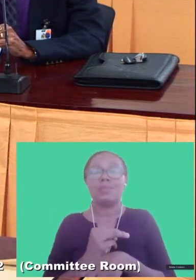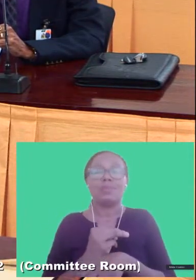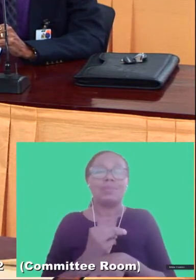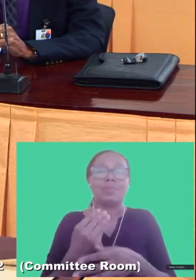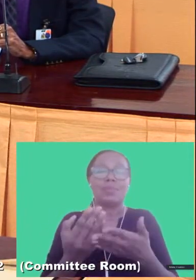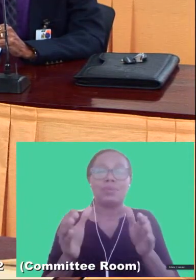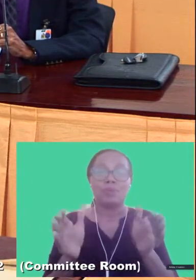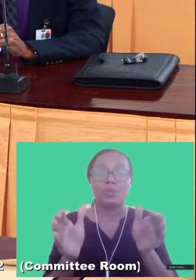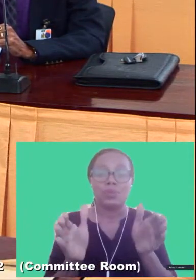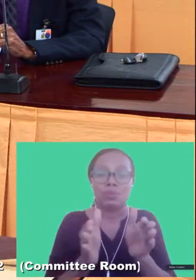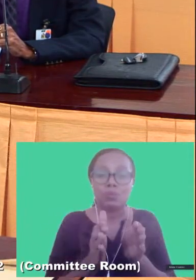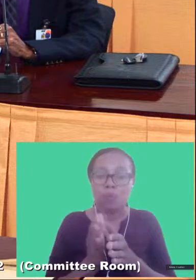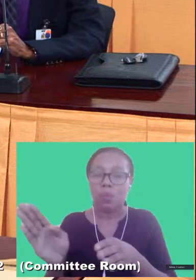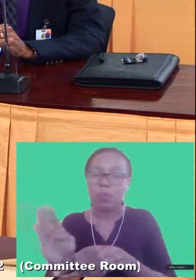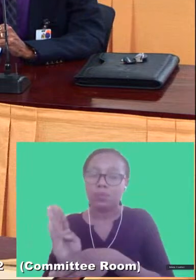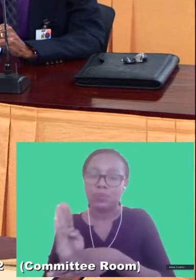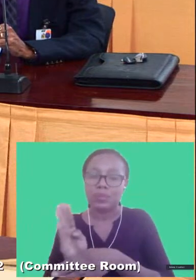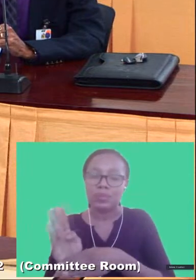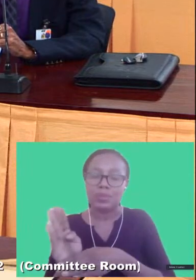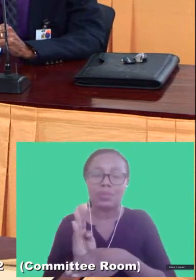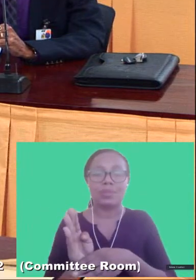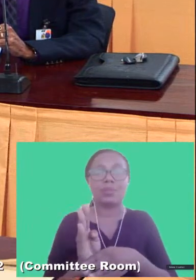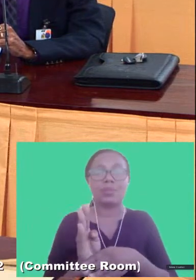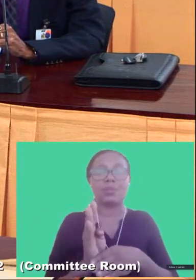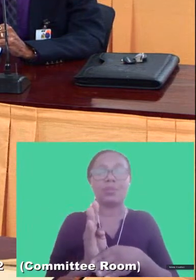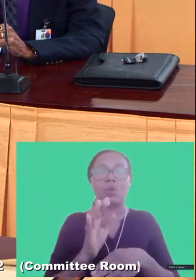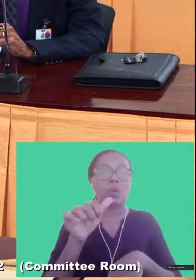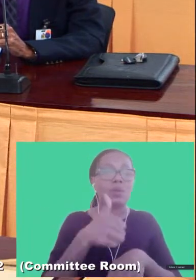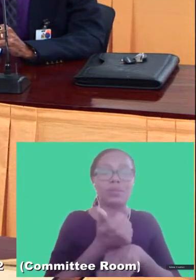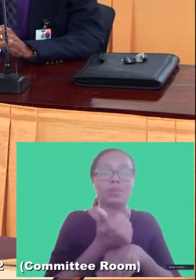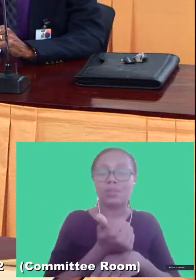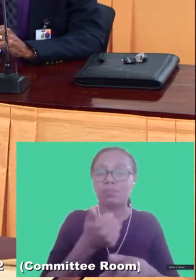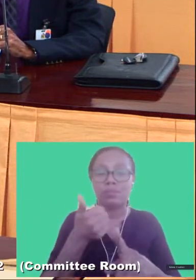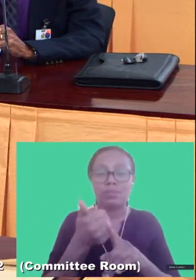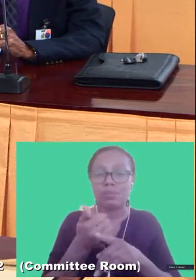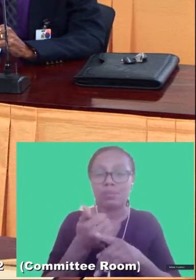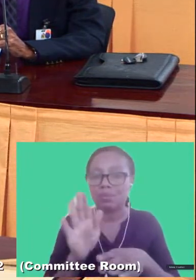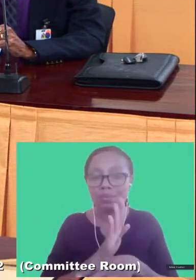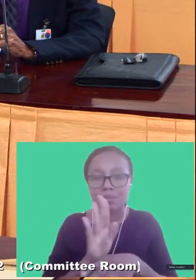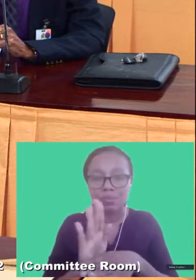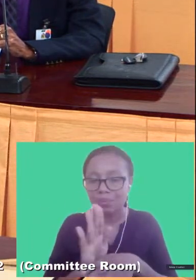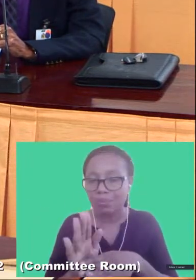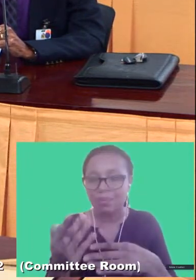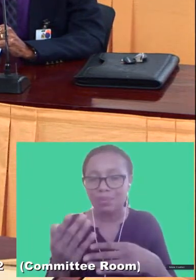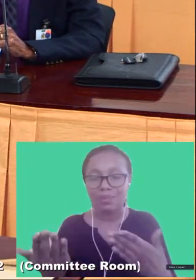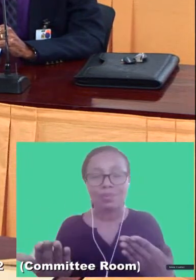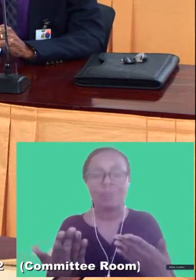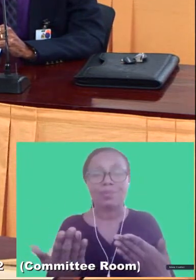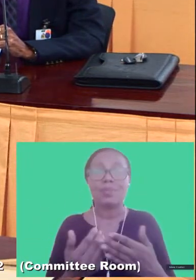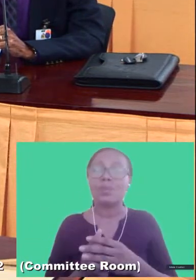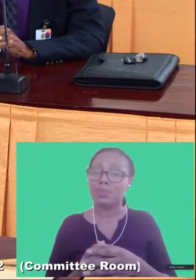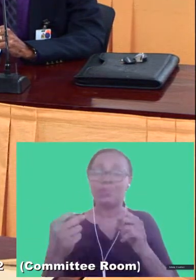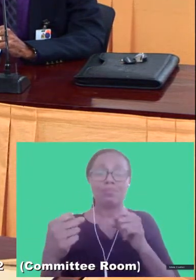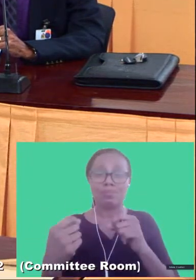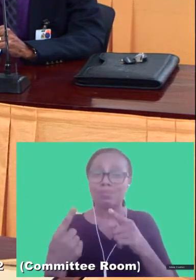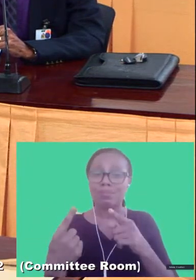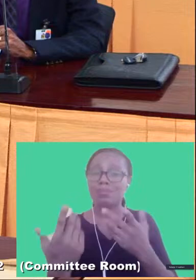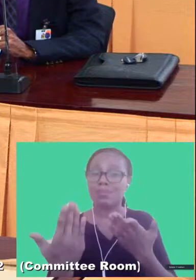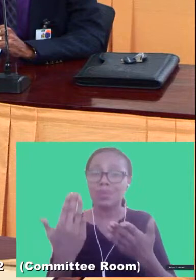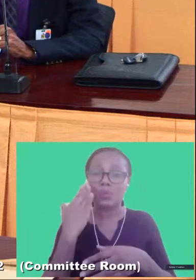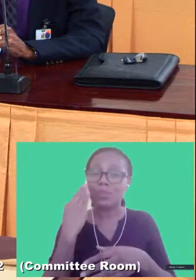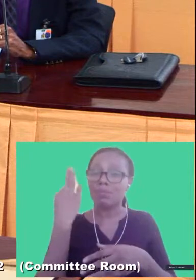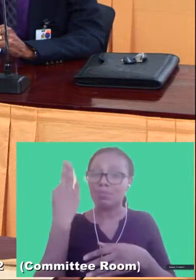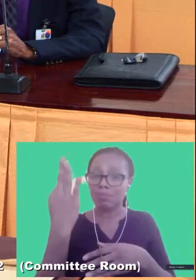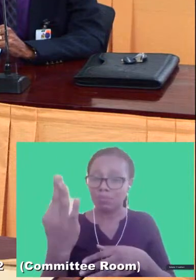And I quite frankly think that that is part of the way forward. we have equally as